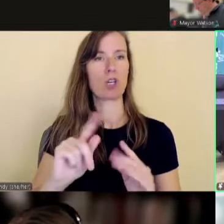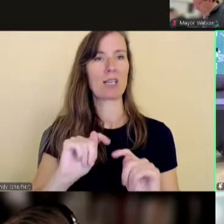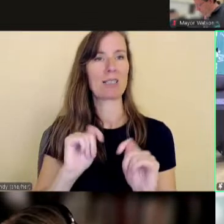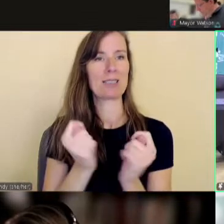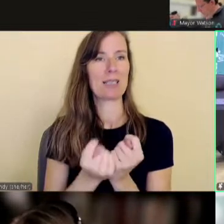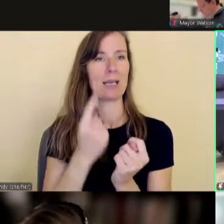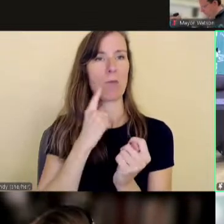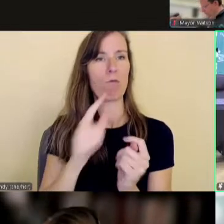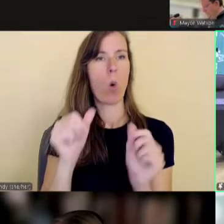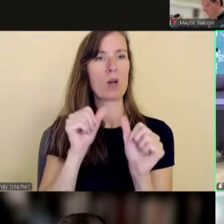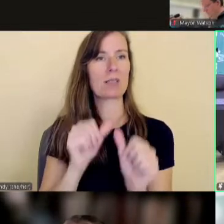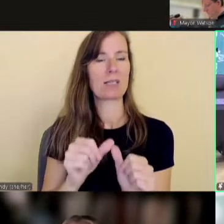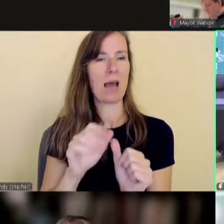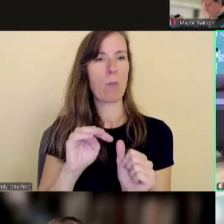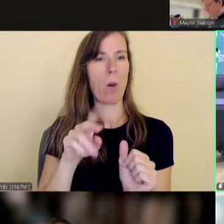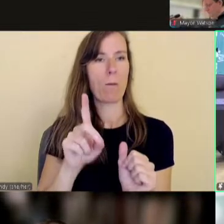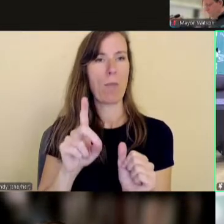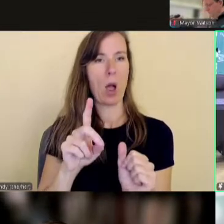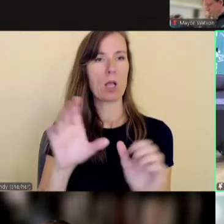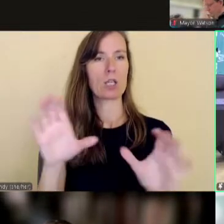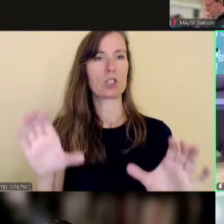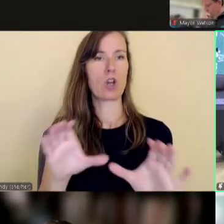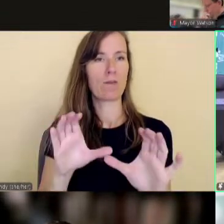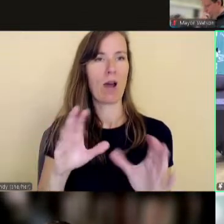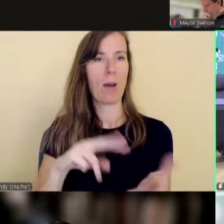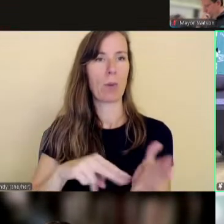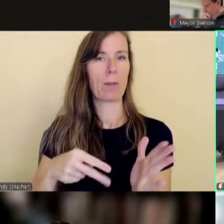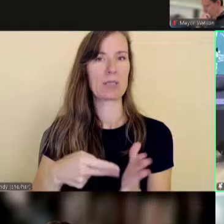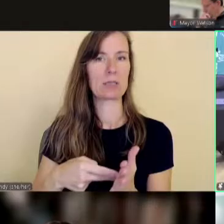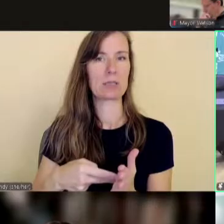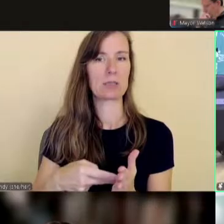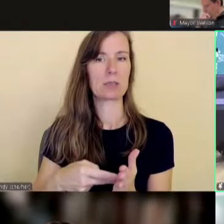Sustainable Maryland certified purposes.